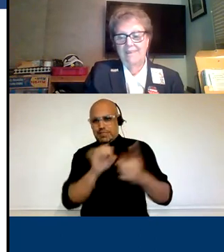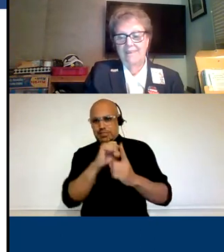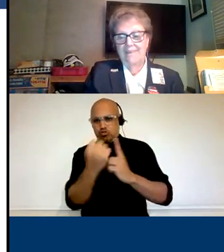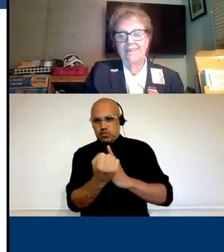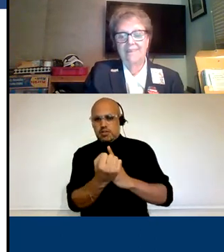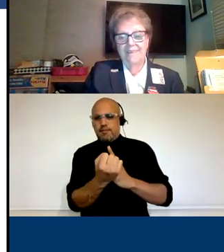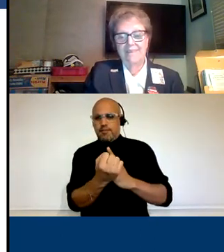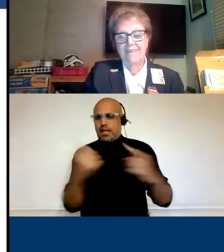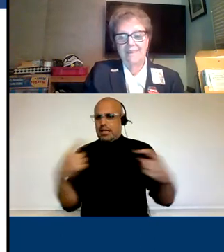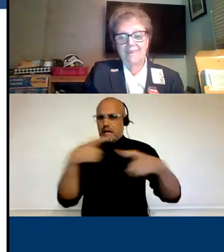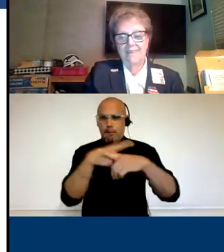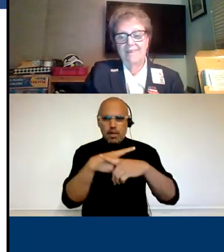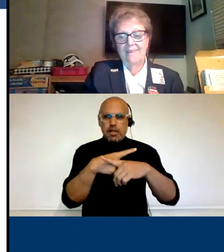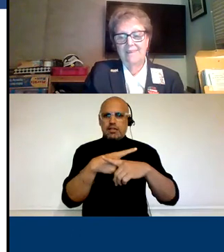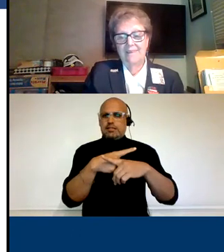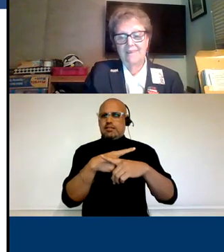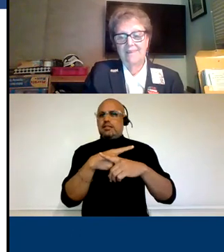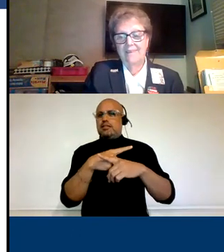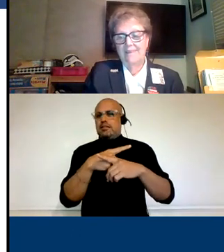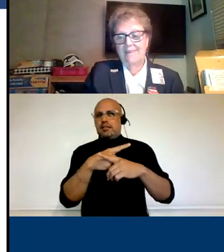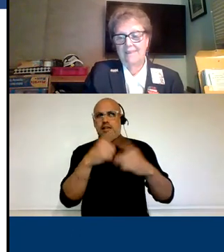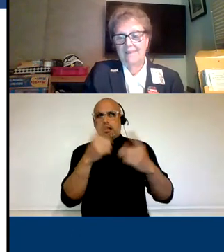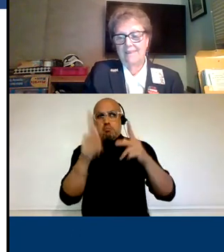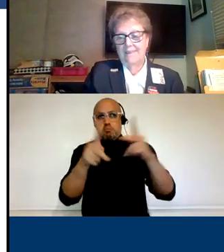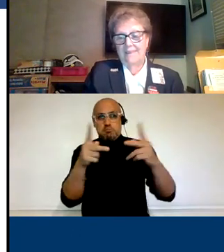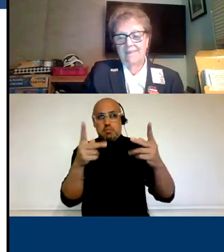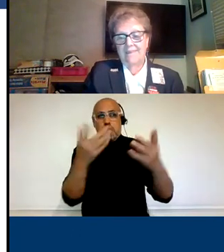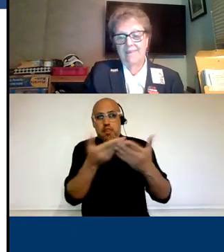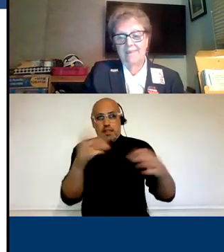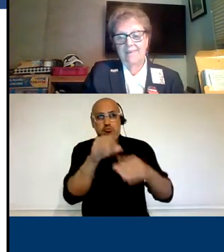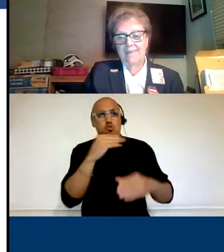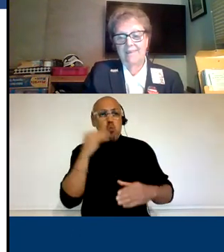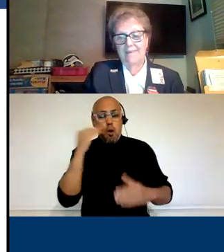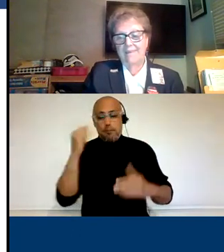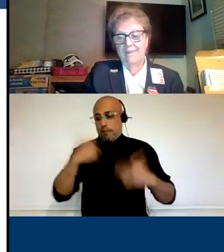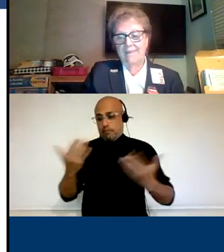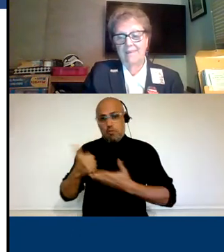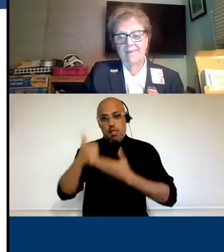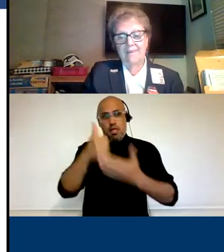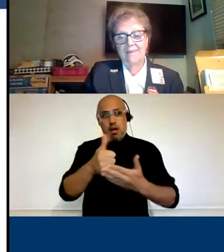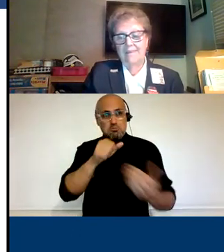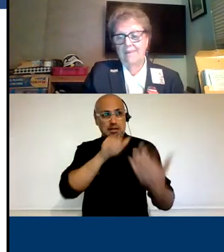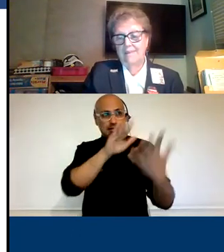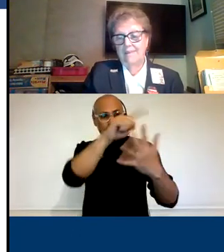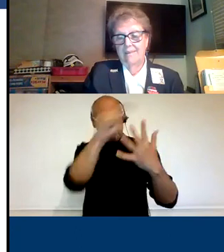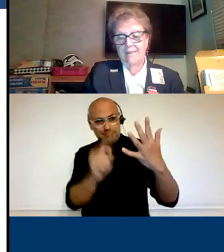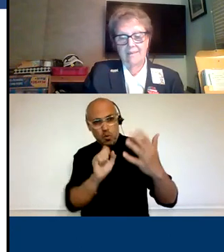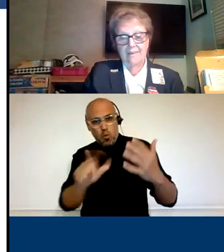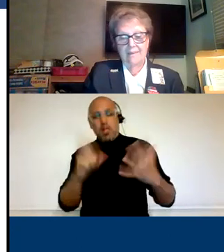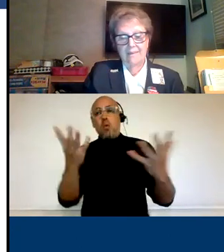and complexity that the device bring to your home. And I'm here to help and address all of those. I want to thank Board